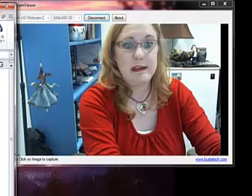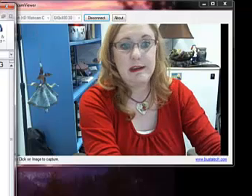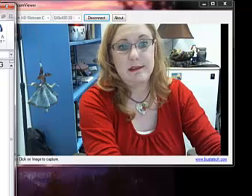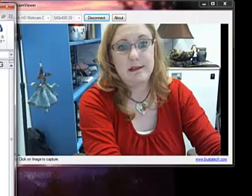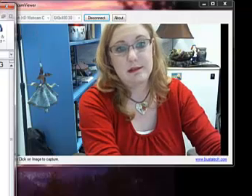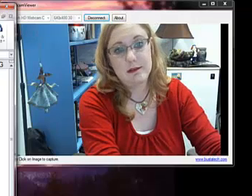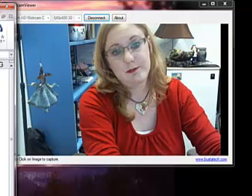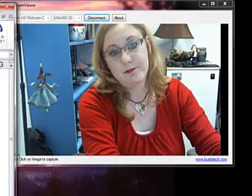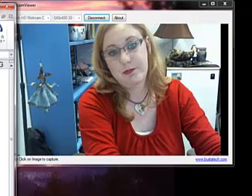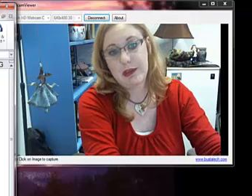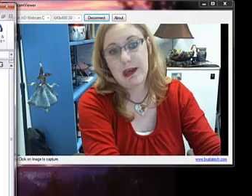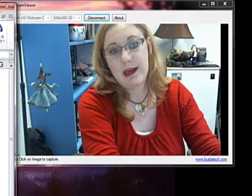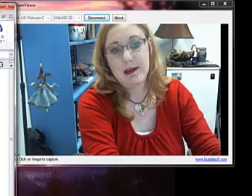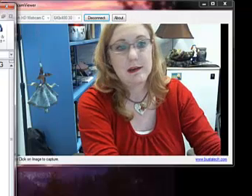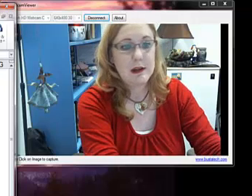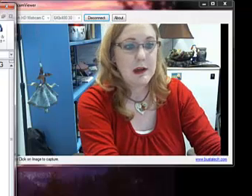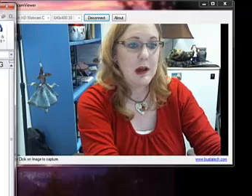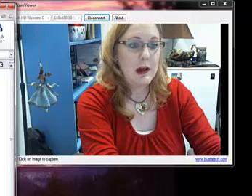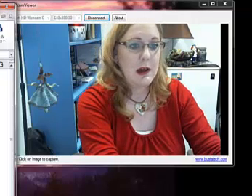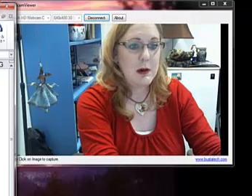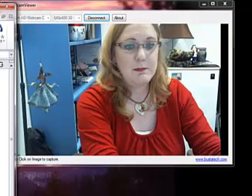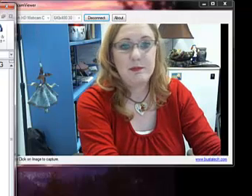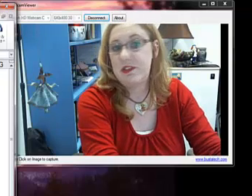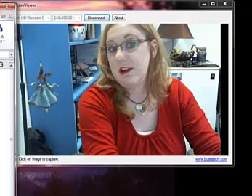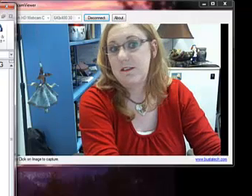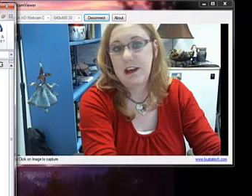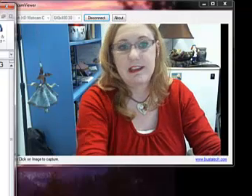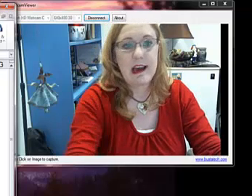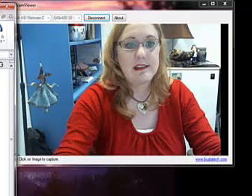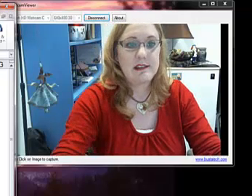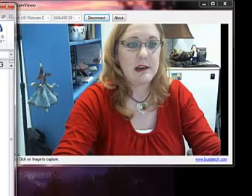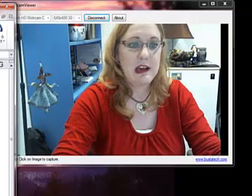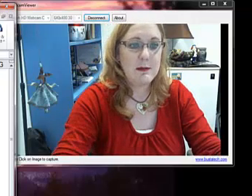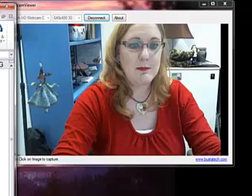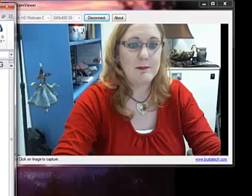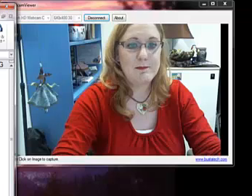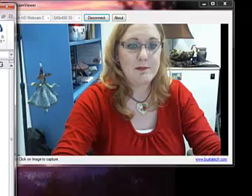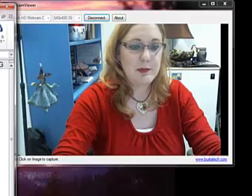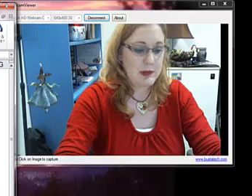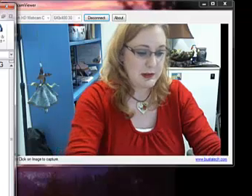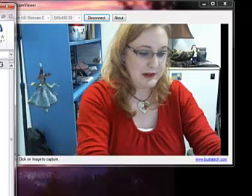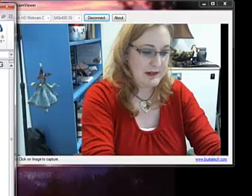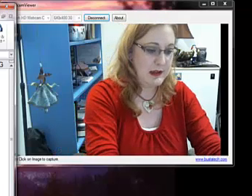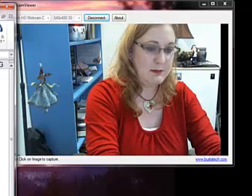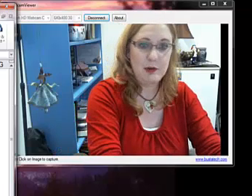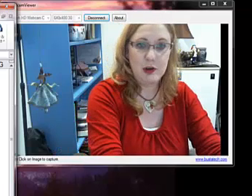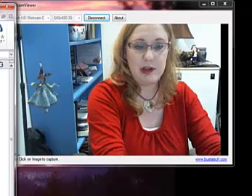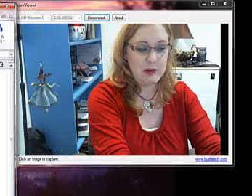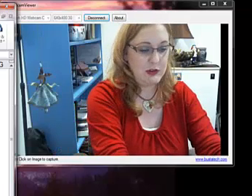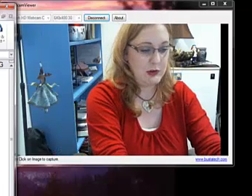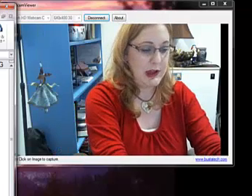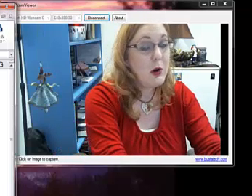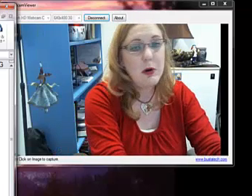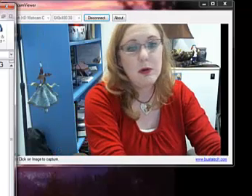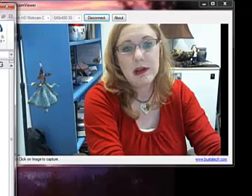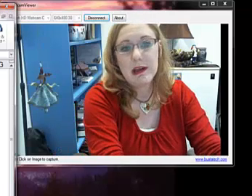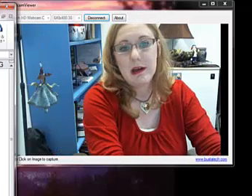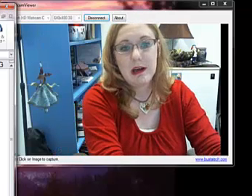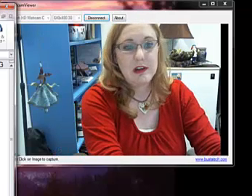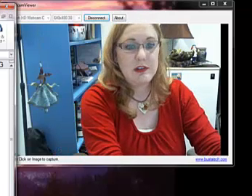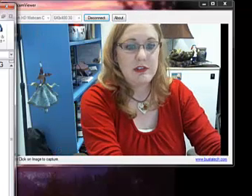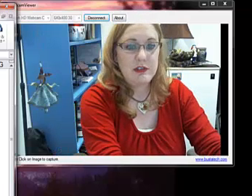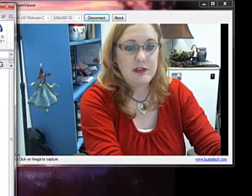needed these. Okay, stuff like that. let's see, could even do like, oh,